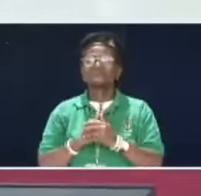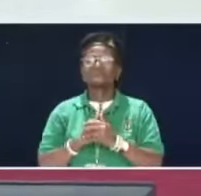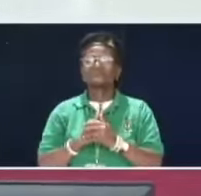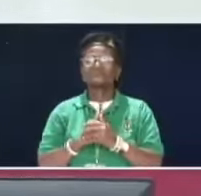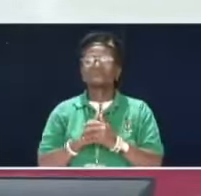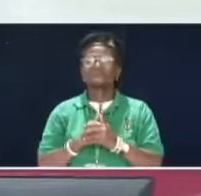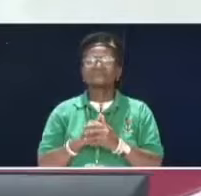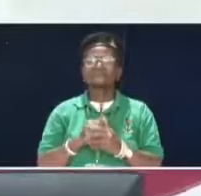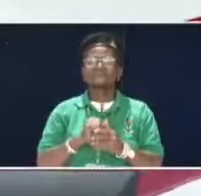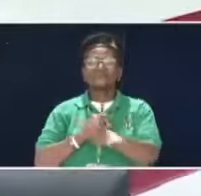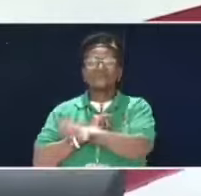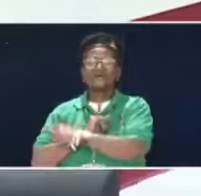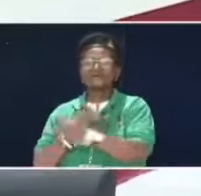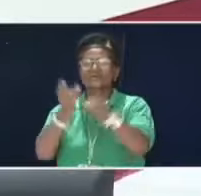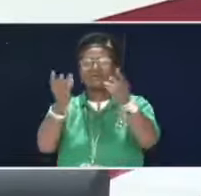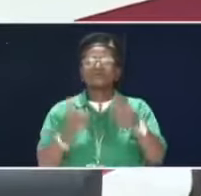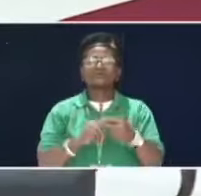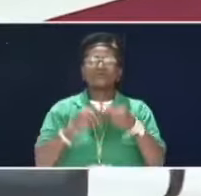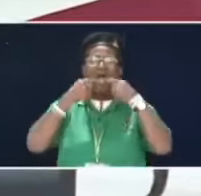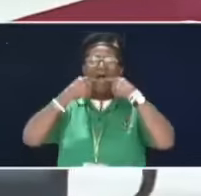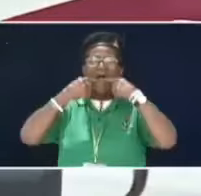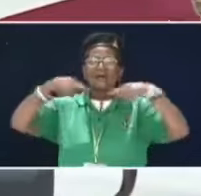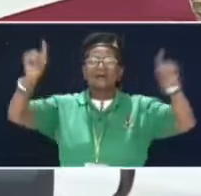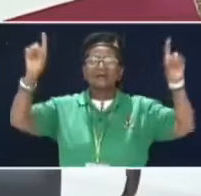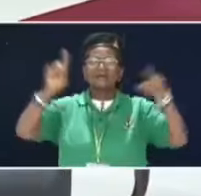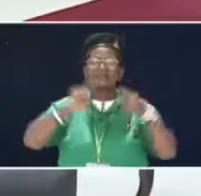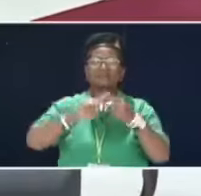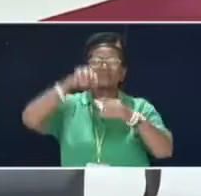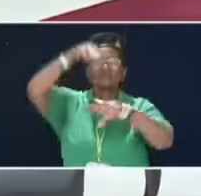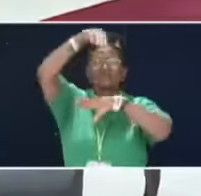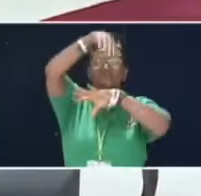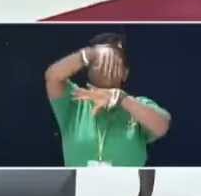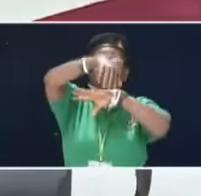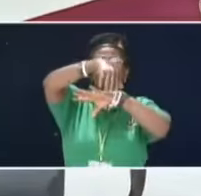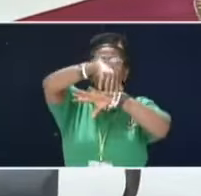I want to decree tonight